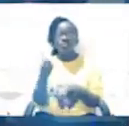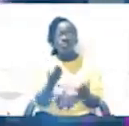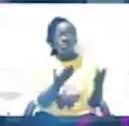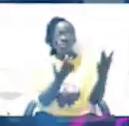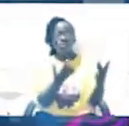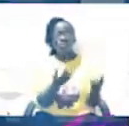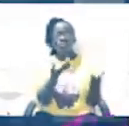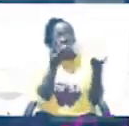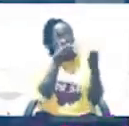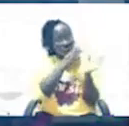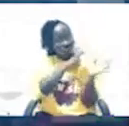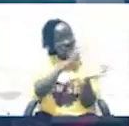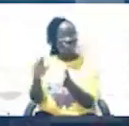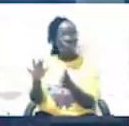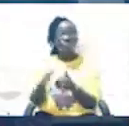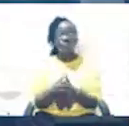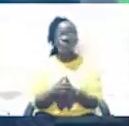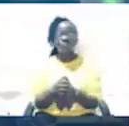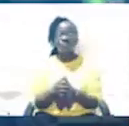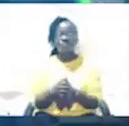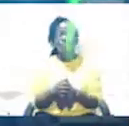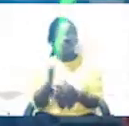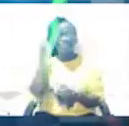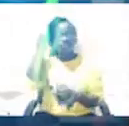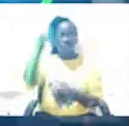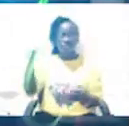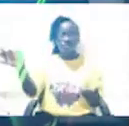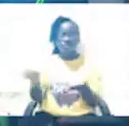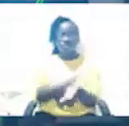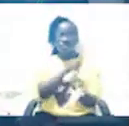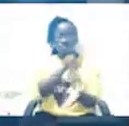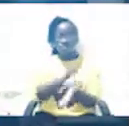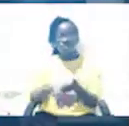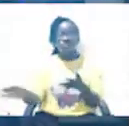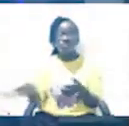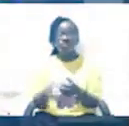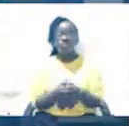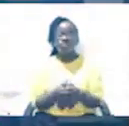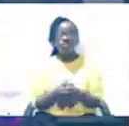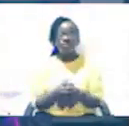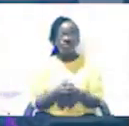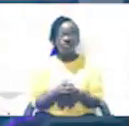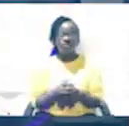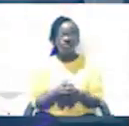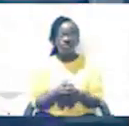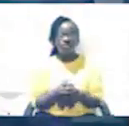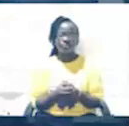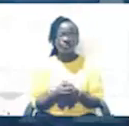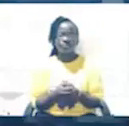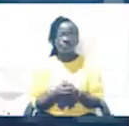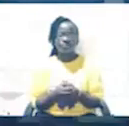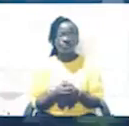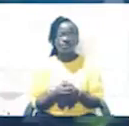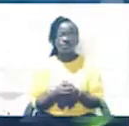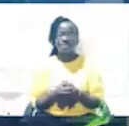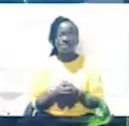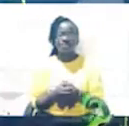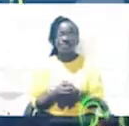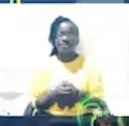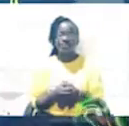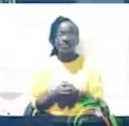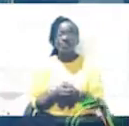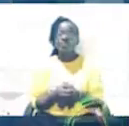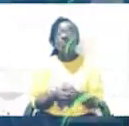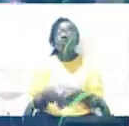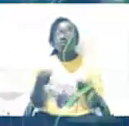their future is shattered. One dancing a boo. But watch me. Now share me. Like Mary and Martha. They said they're Mary